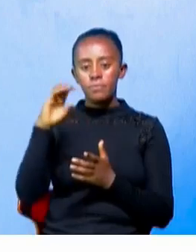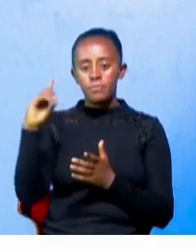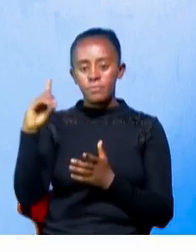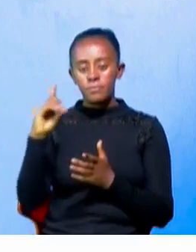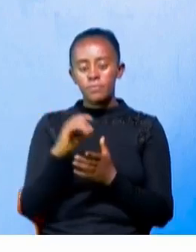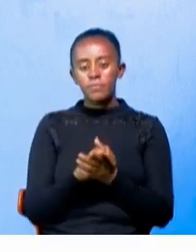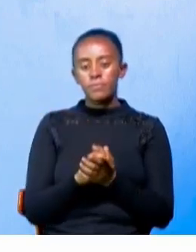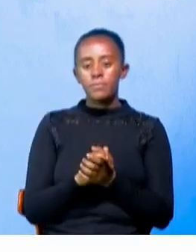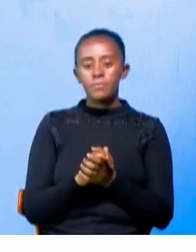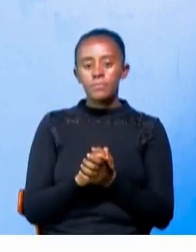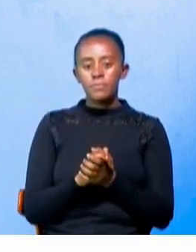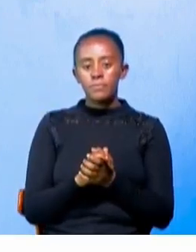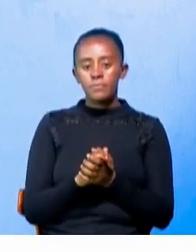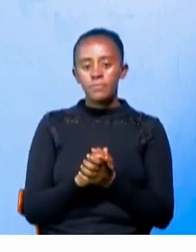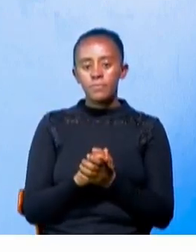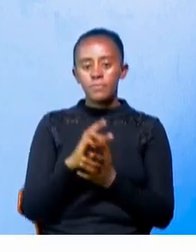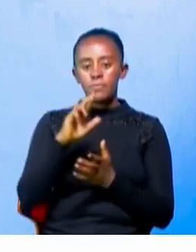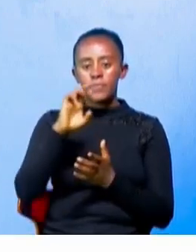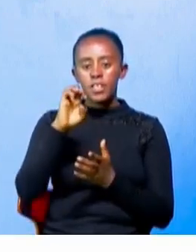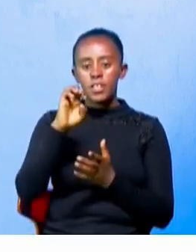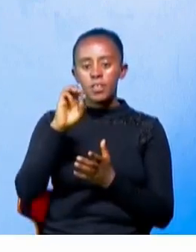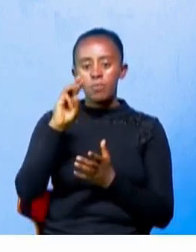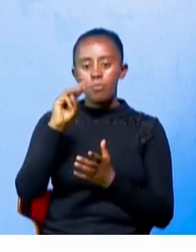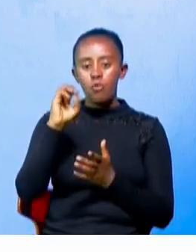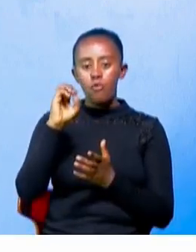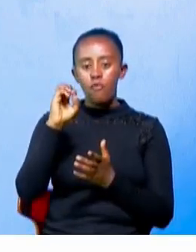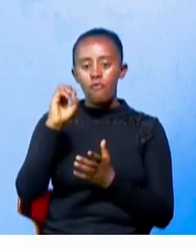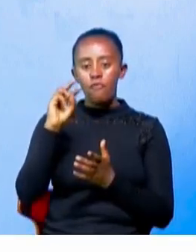And then that is remove.